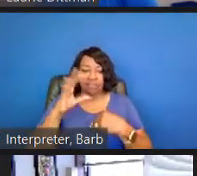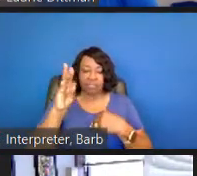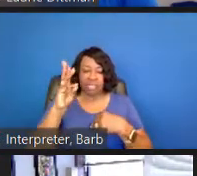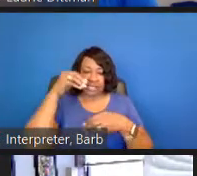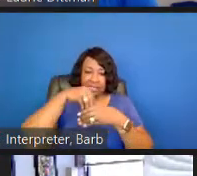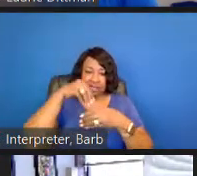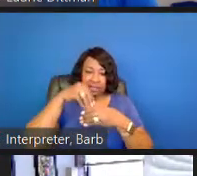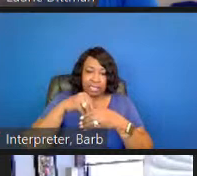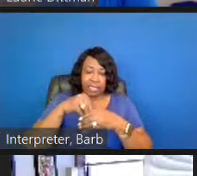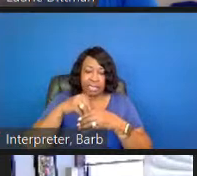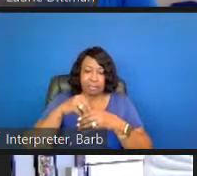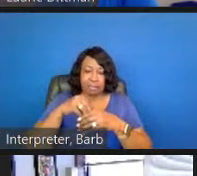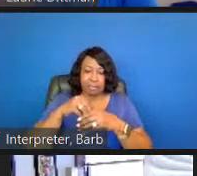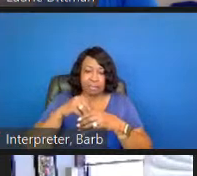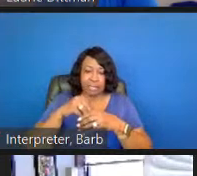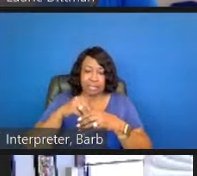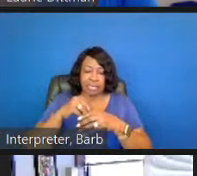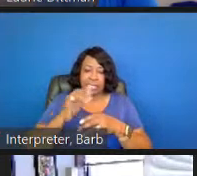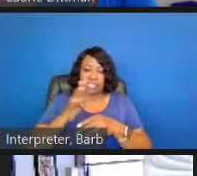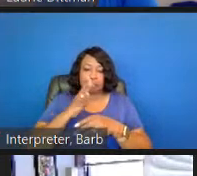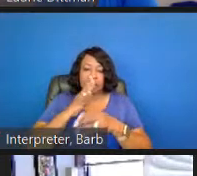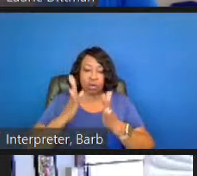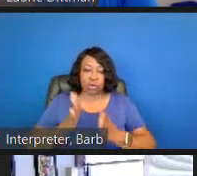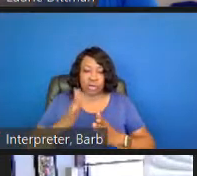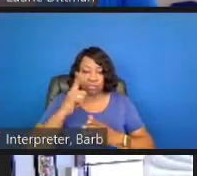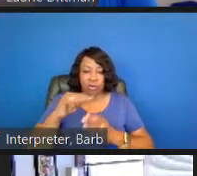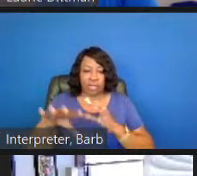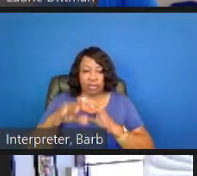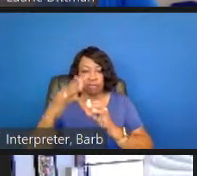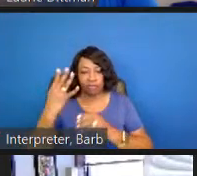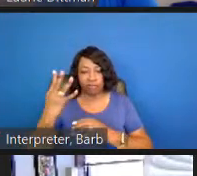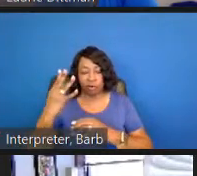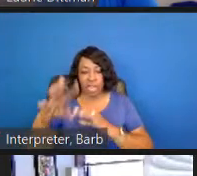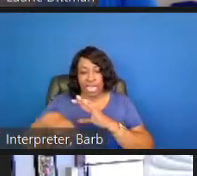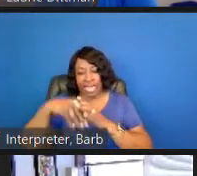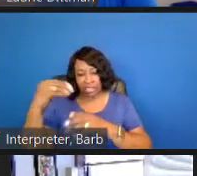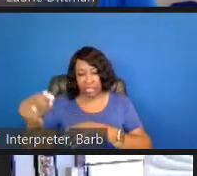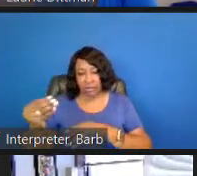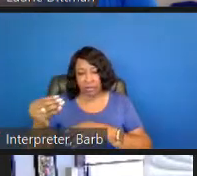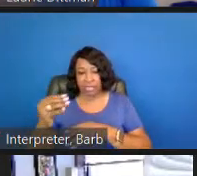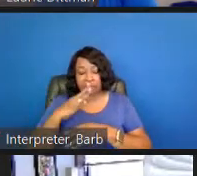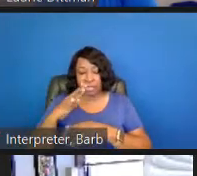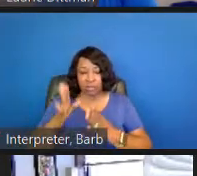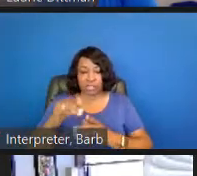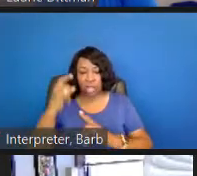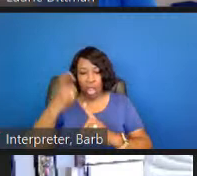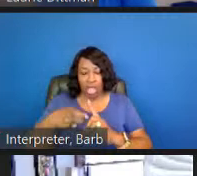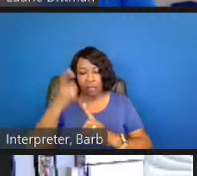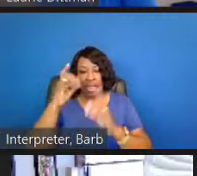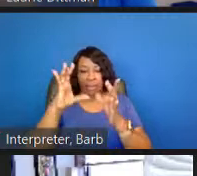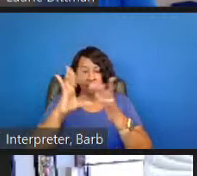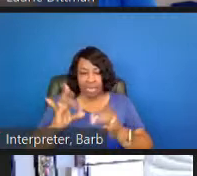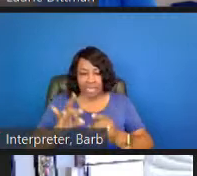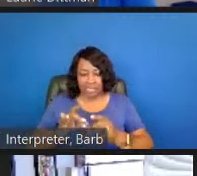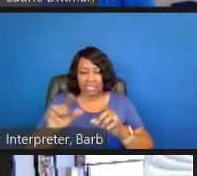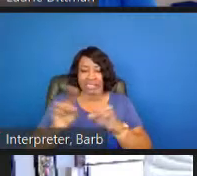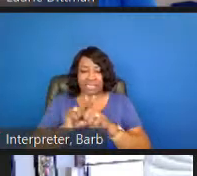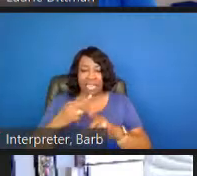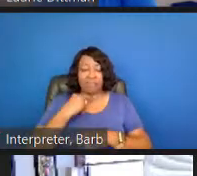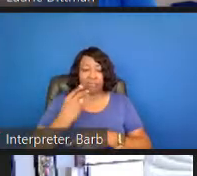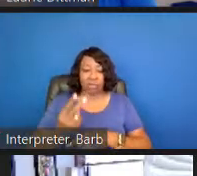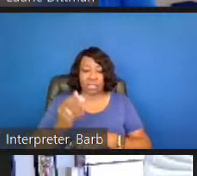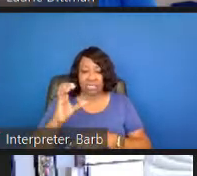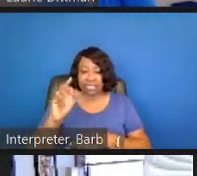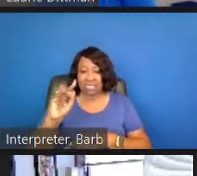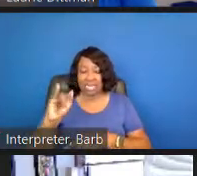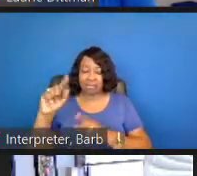speakers. 4 exterior speakers, the automatic messages are the same voice of CTA that we've